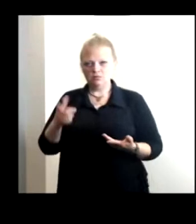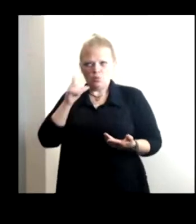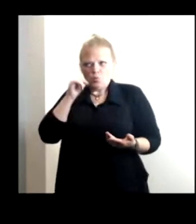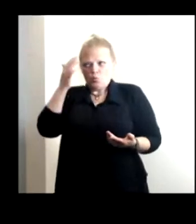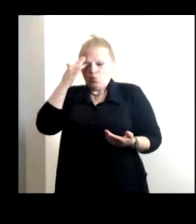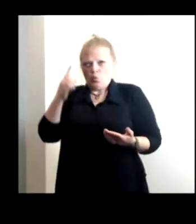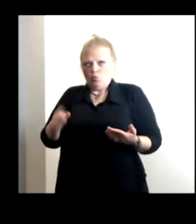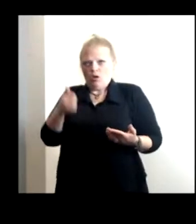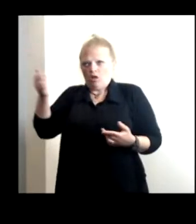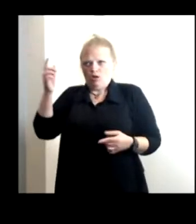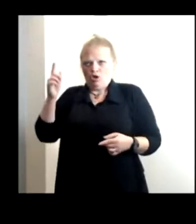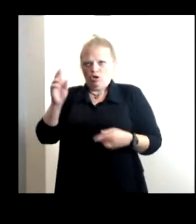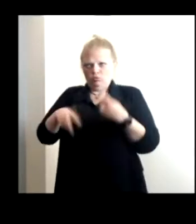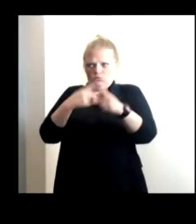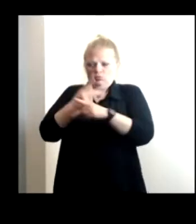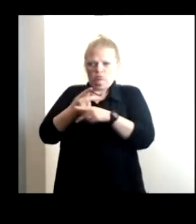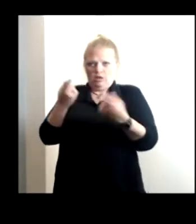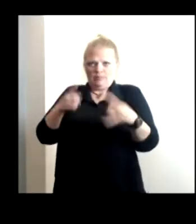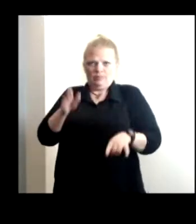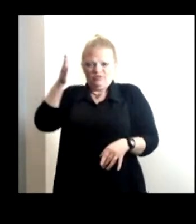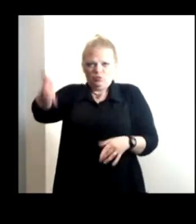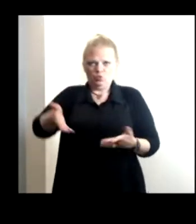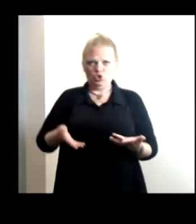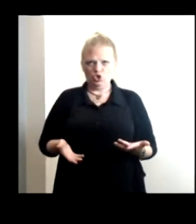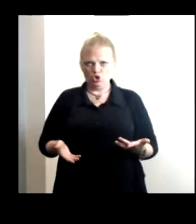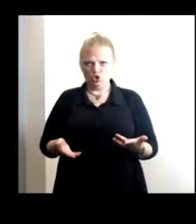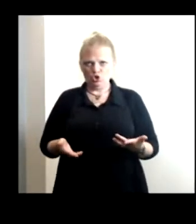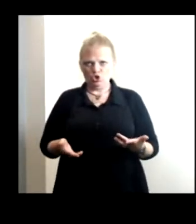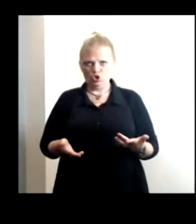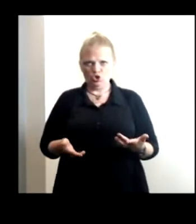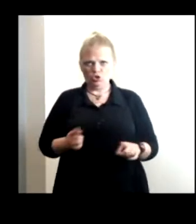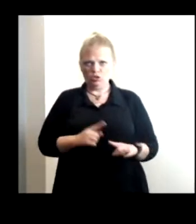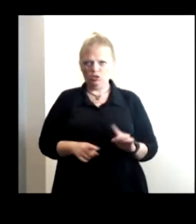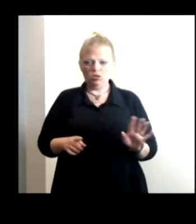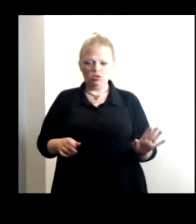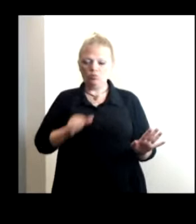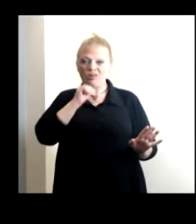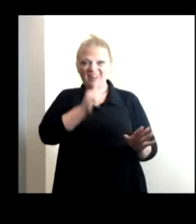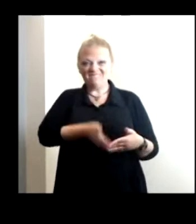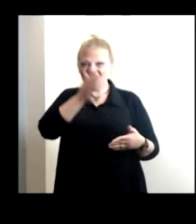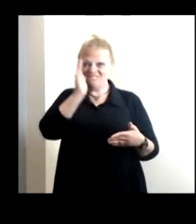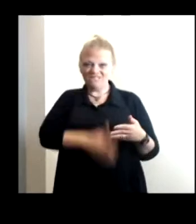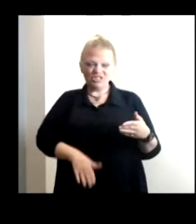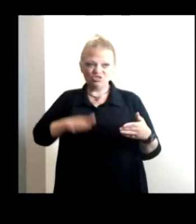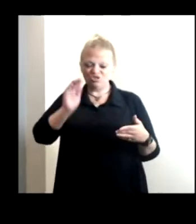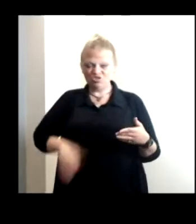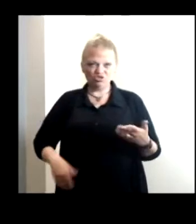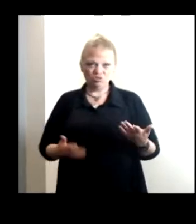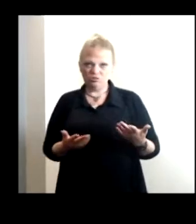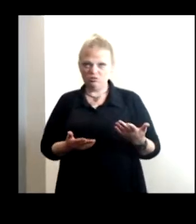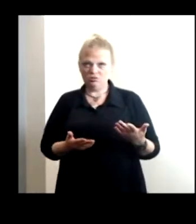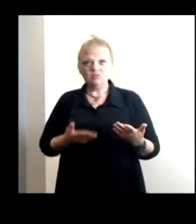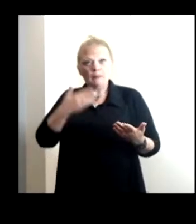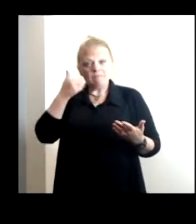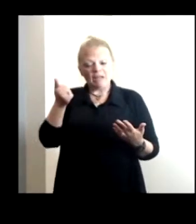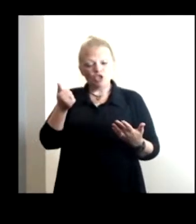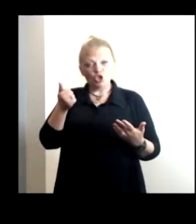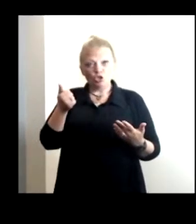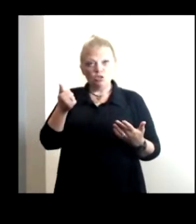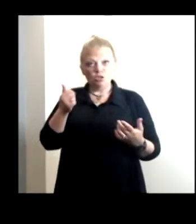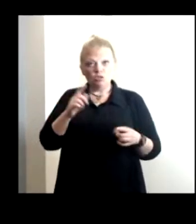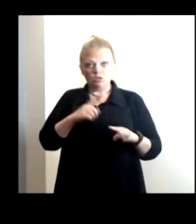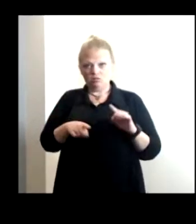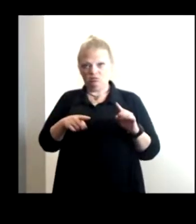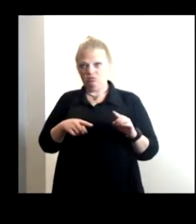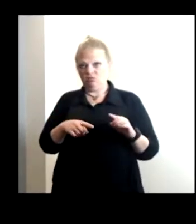what other variants are going to happen in the future, but I would just say, folks, we're not out of the pandemic. We're much better than we were, but when you look